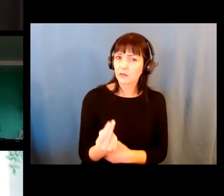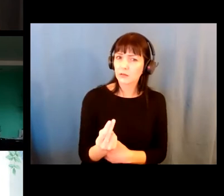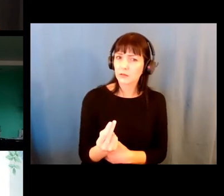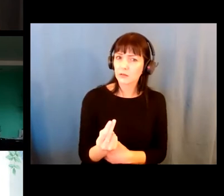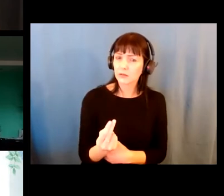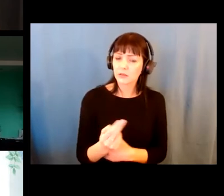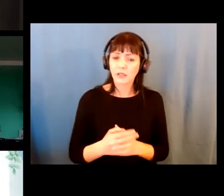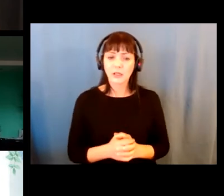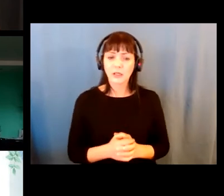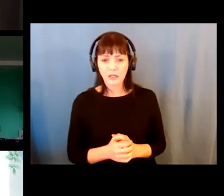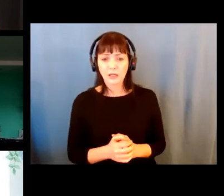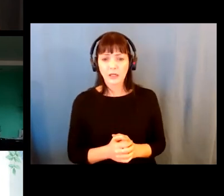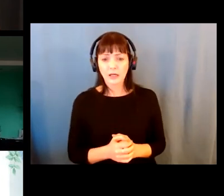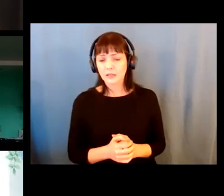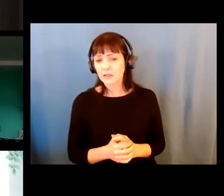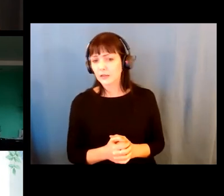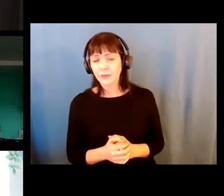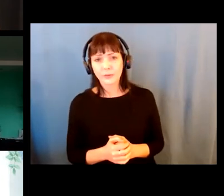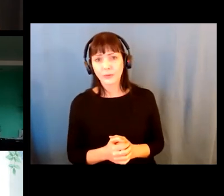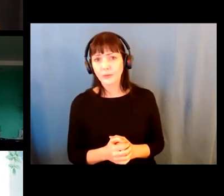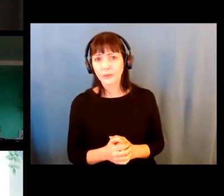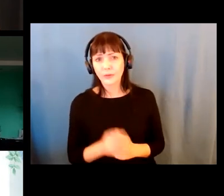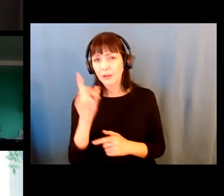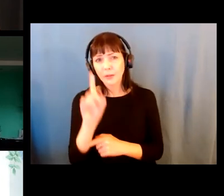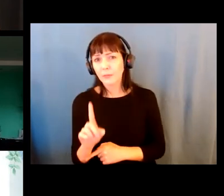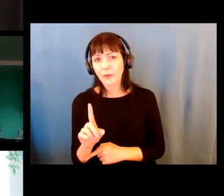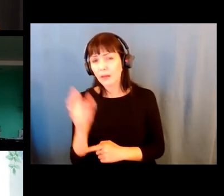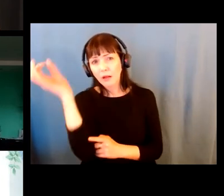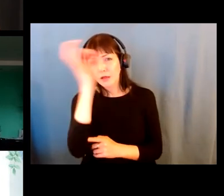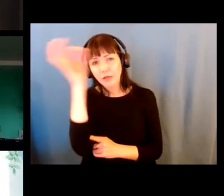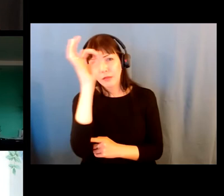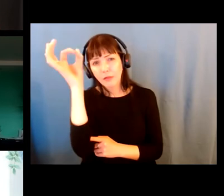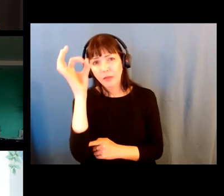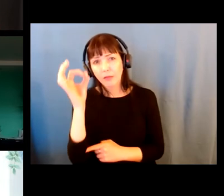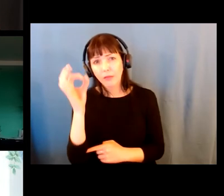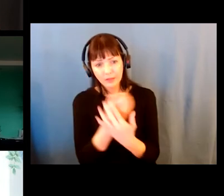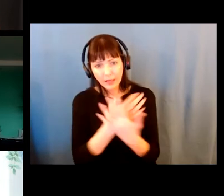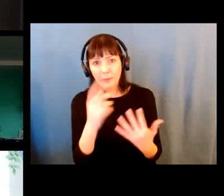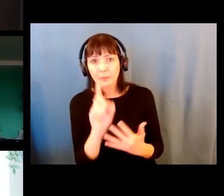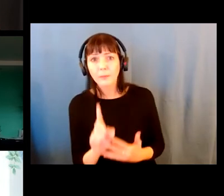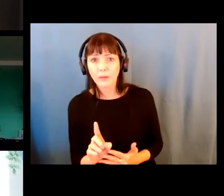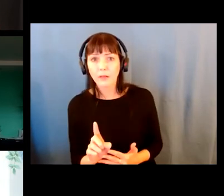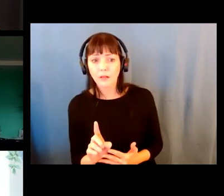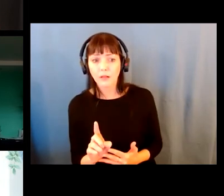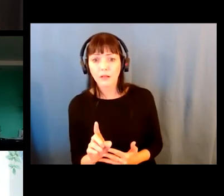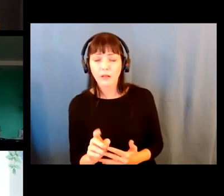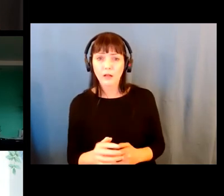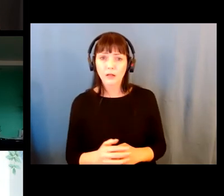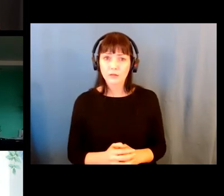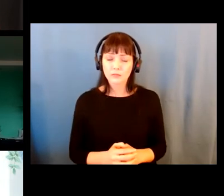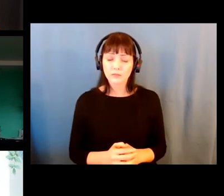for neurodivergence alone is, you know, people just haven't got a clue. This is actually, you know, going to